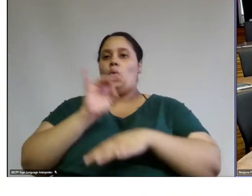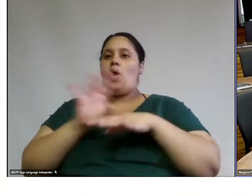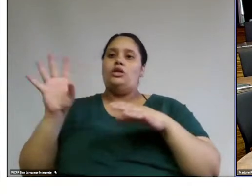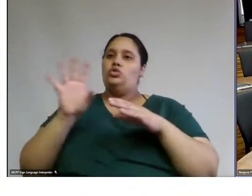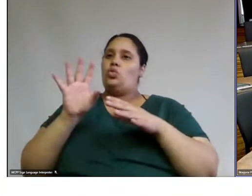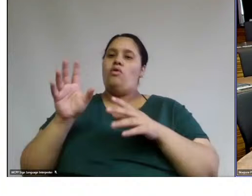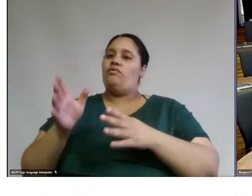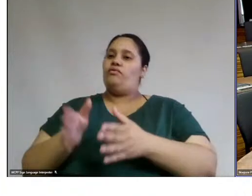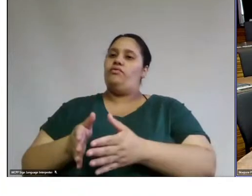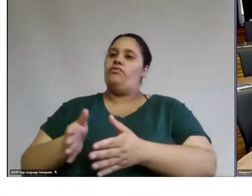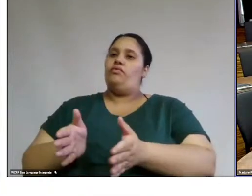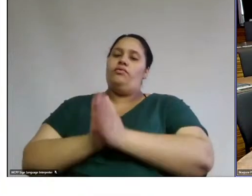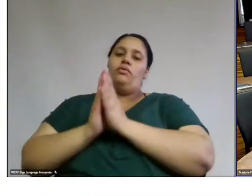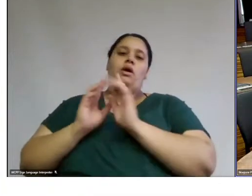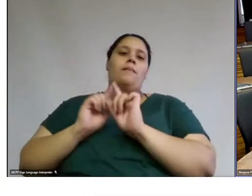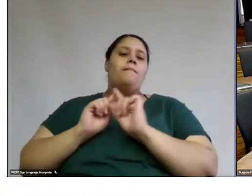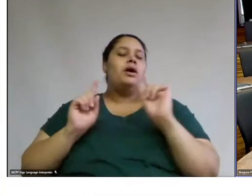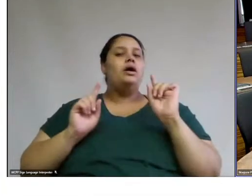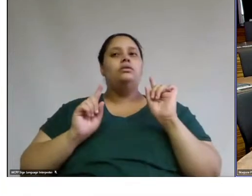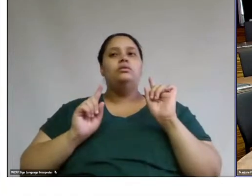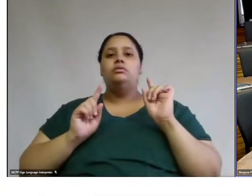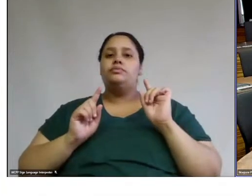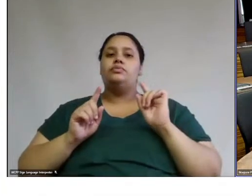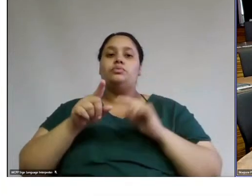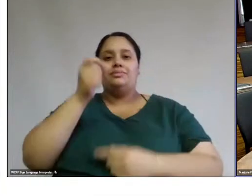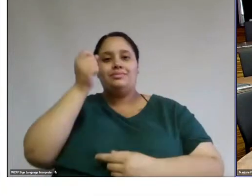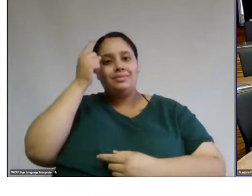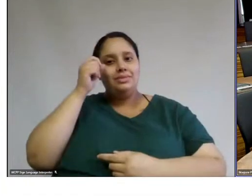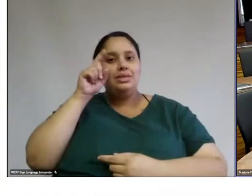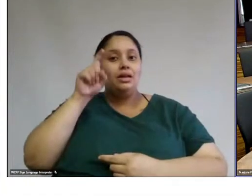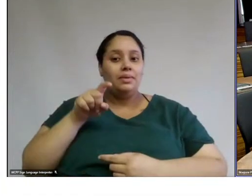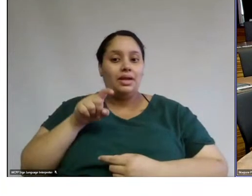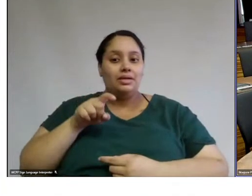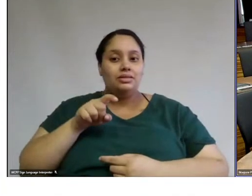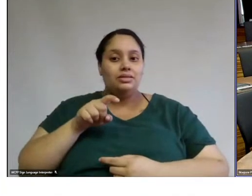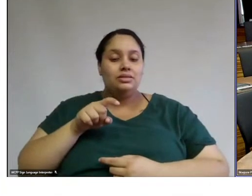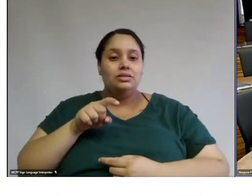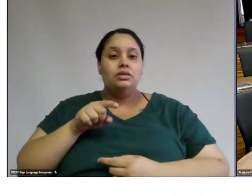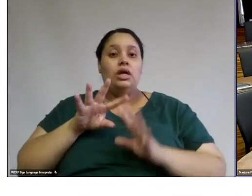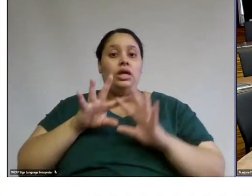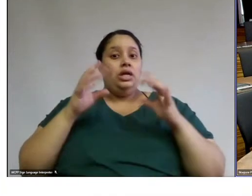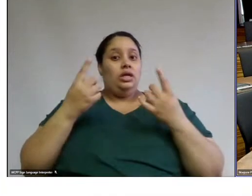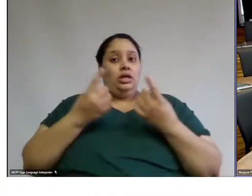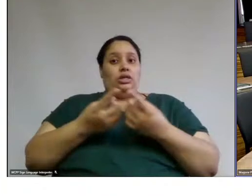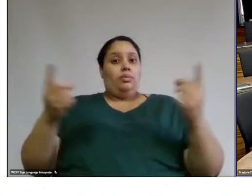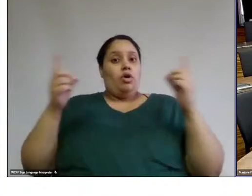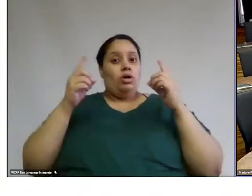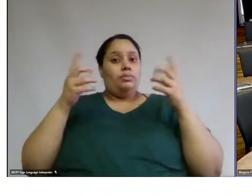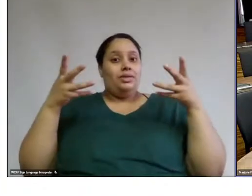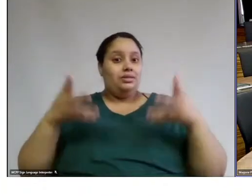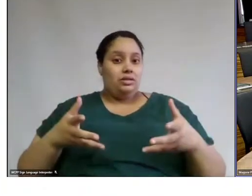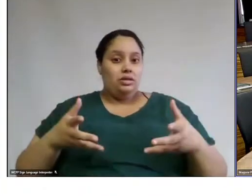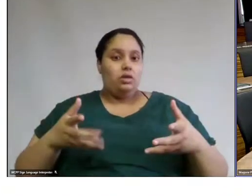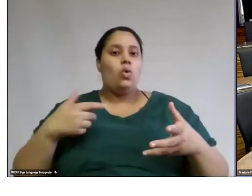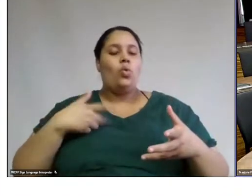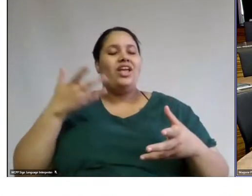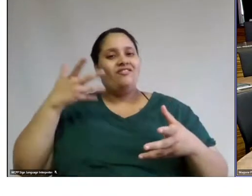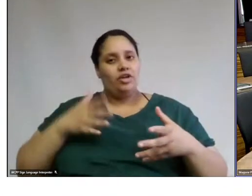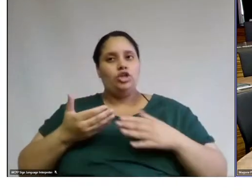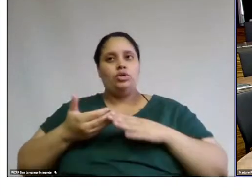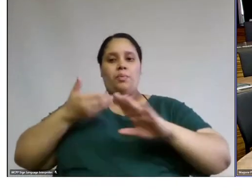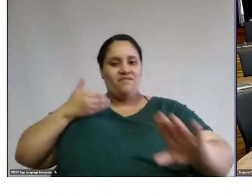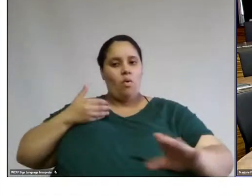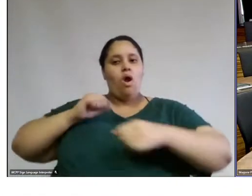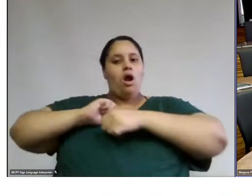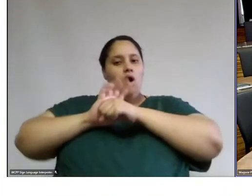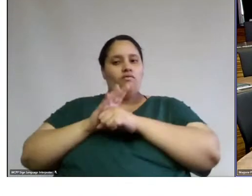affair. But again, there needs to be understanding that this department had pre-COVID had existing